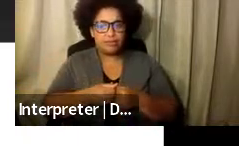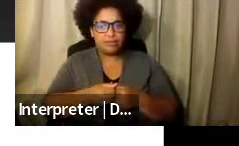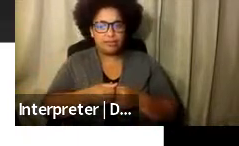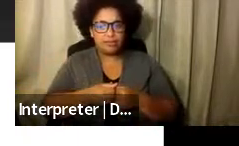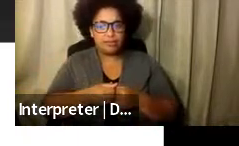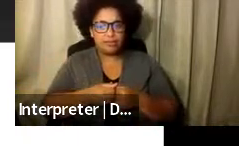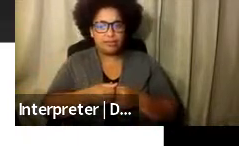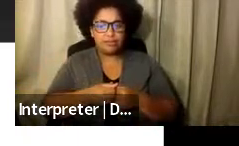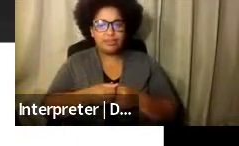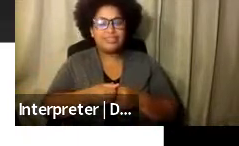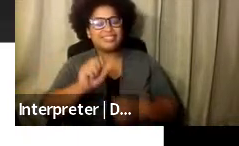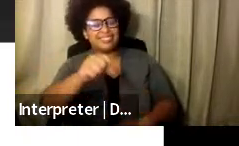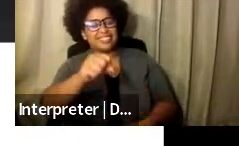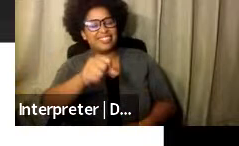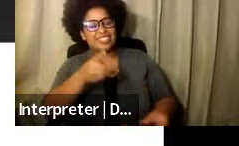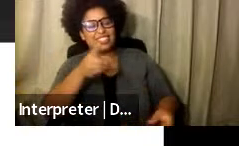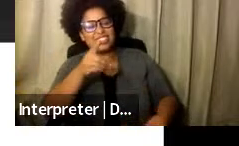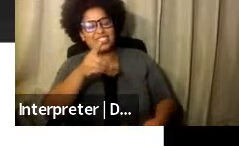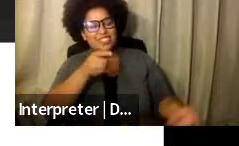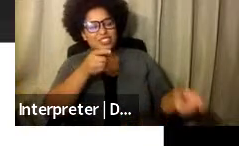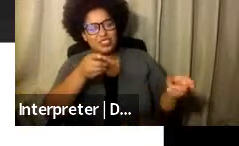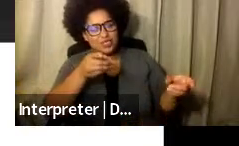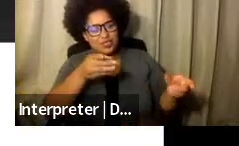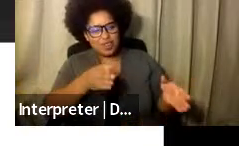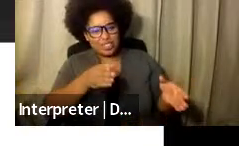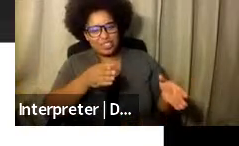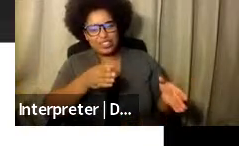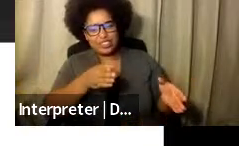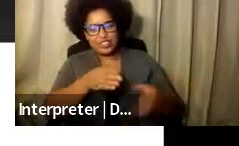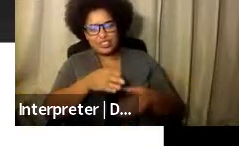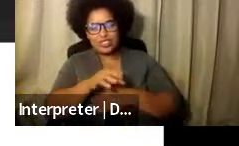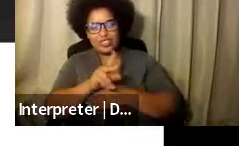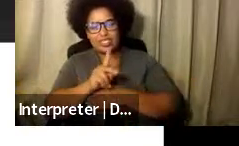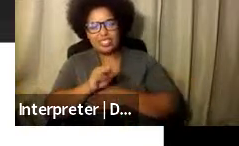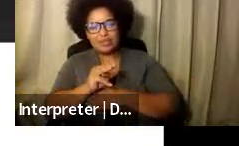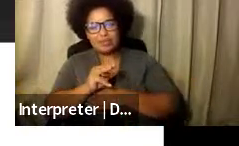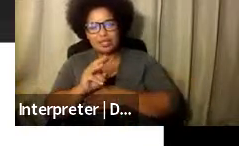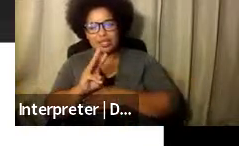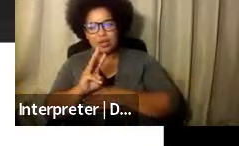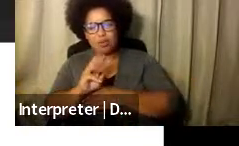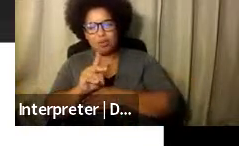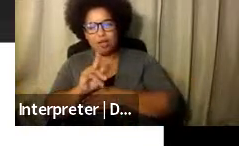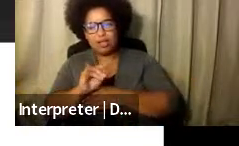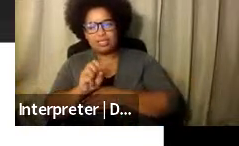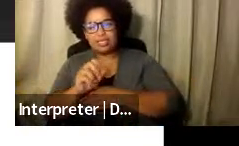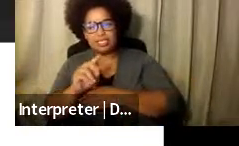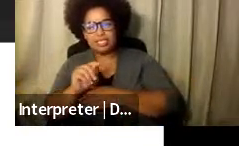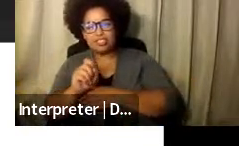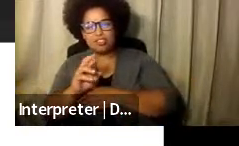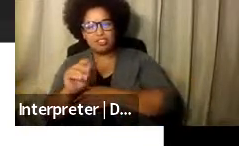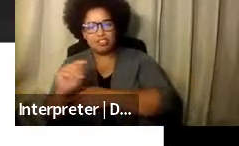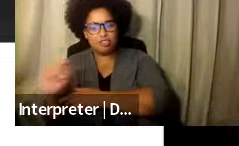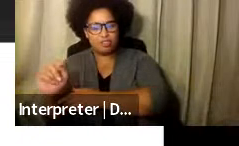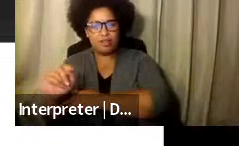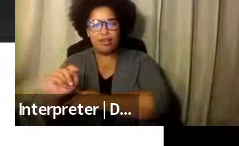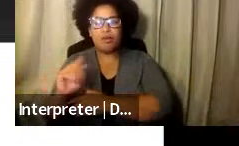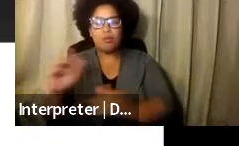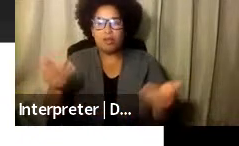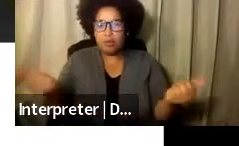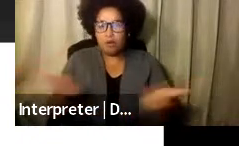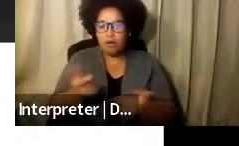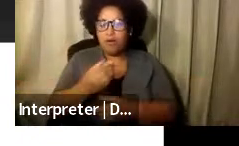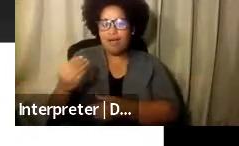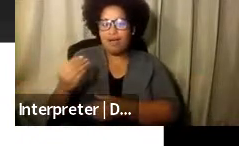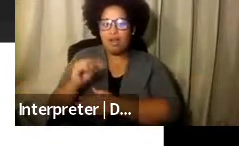Yes, thank you, Director Kimmy Watkins-Tart, and just like to welcome everyone. And our other co-chair, Greg